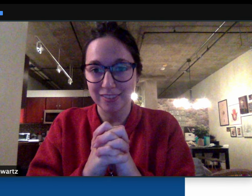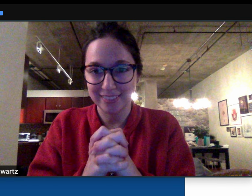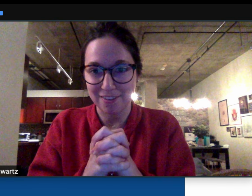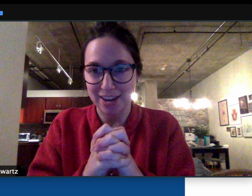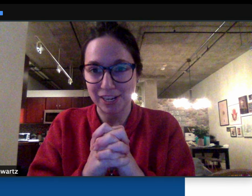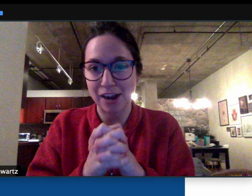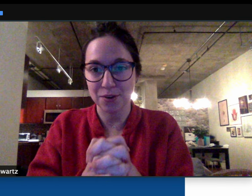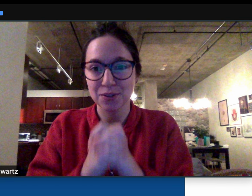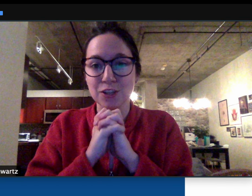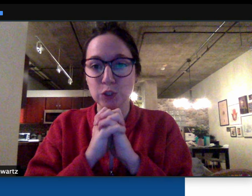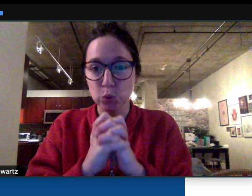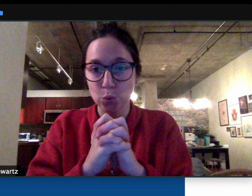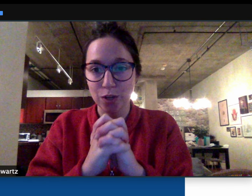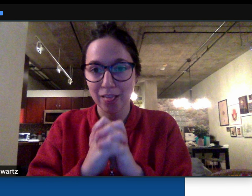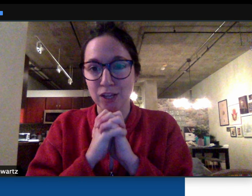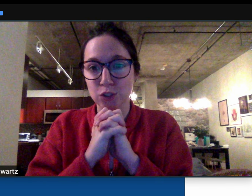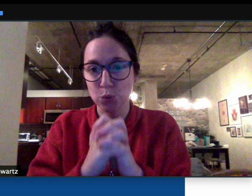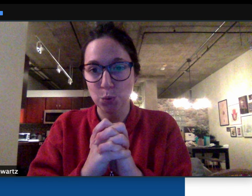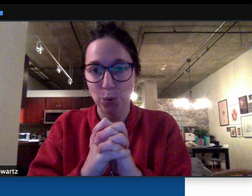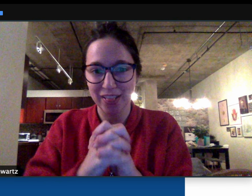School, get ready, go.